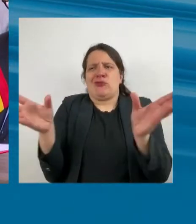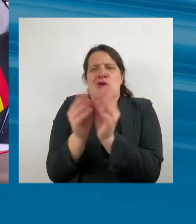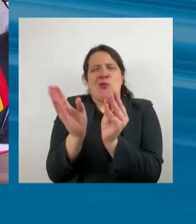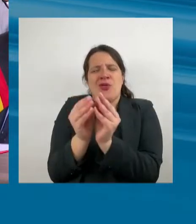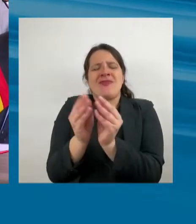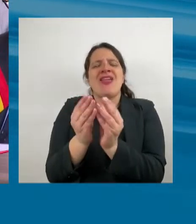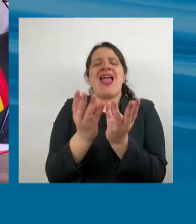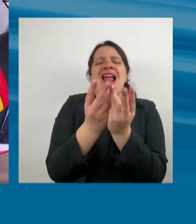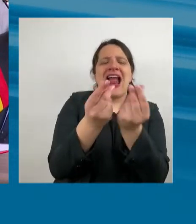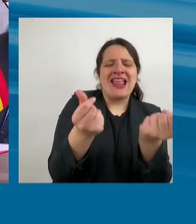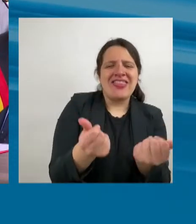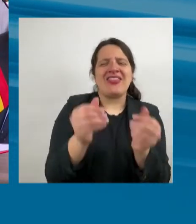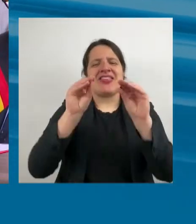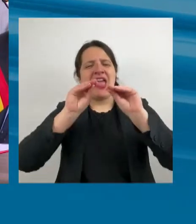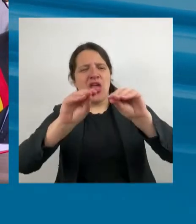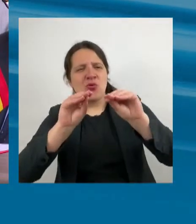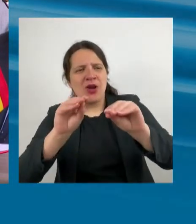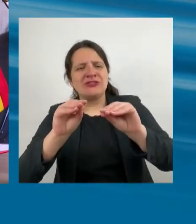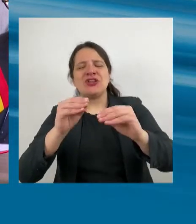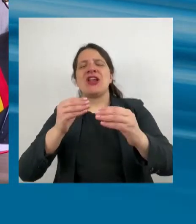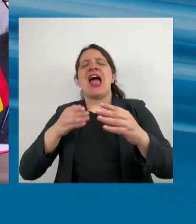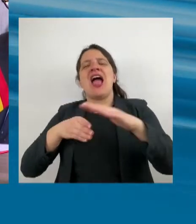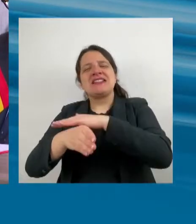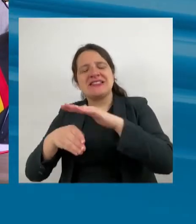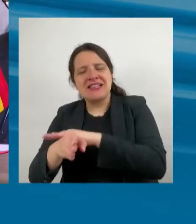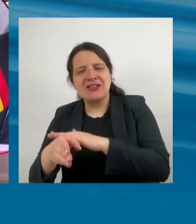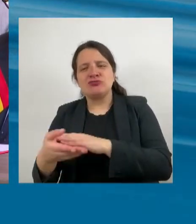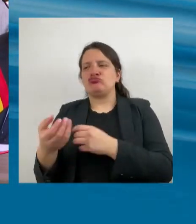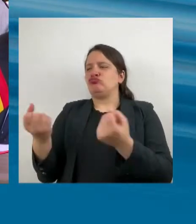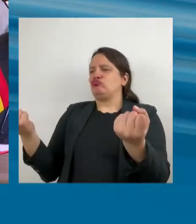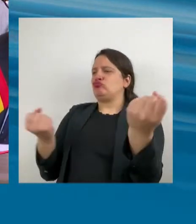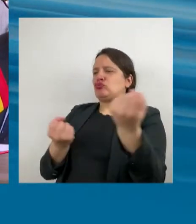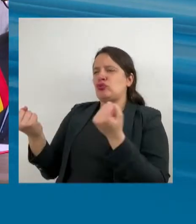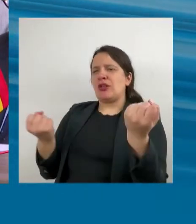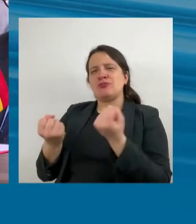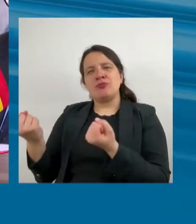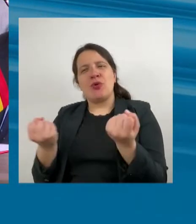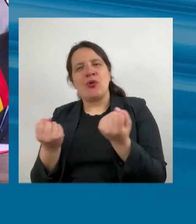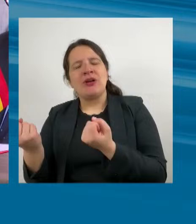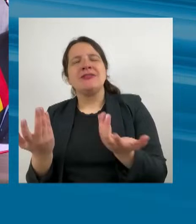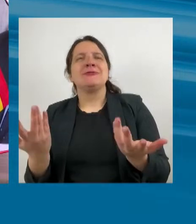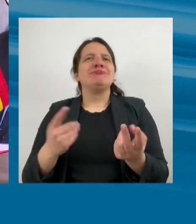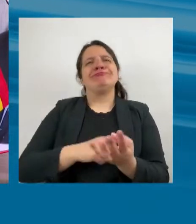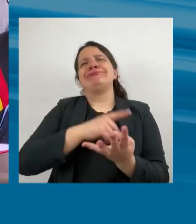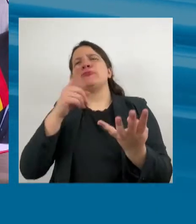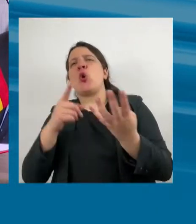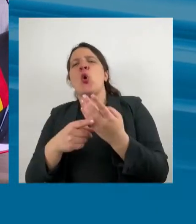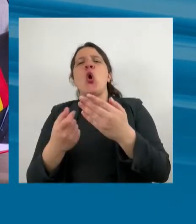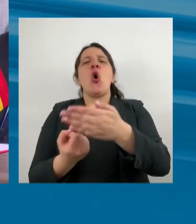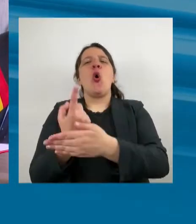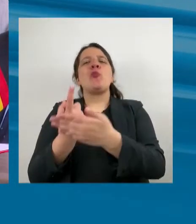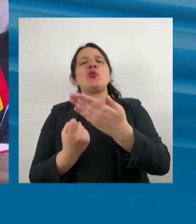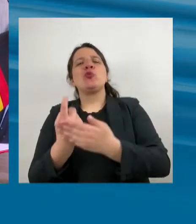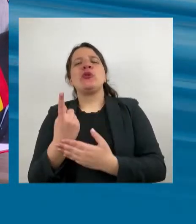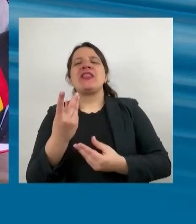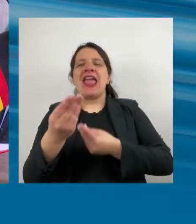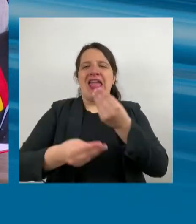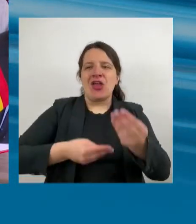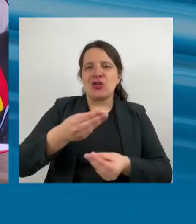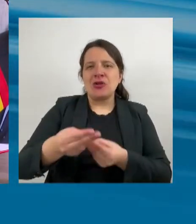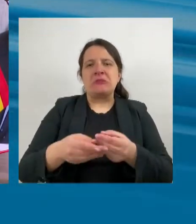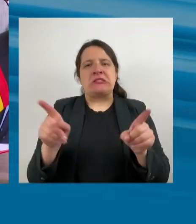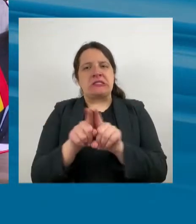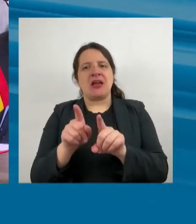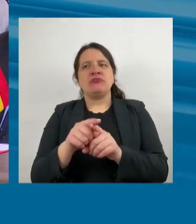access, transportation, and economic opportunity traps entire generations, stifling their potential